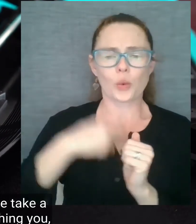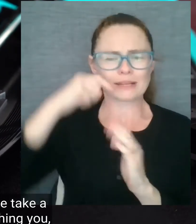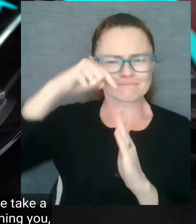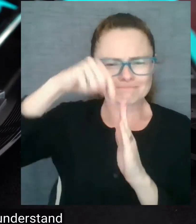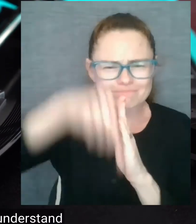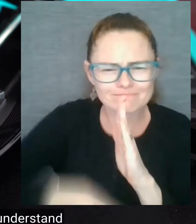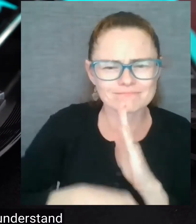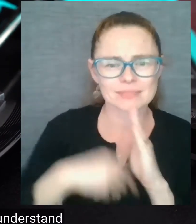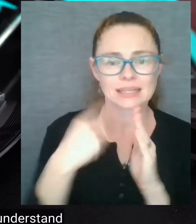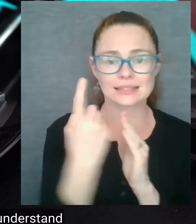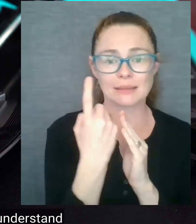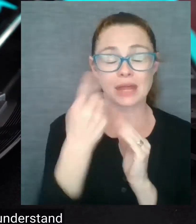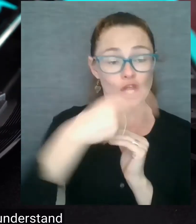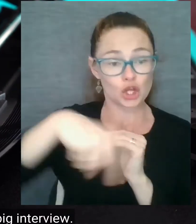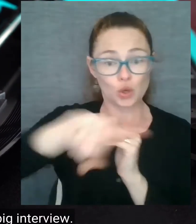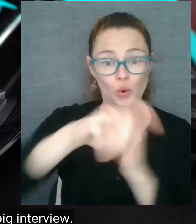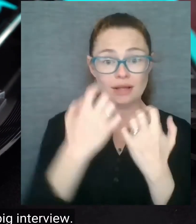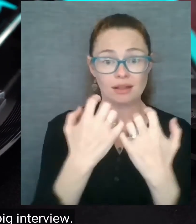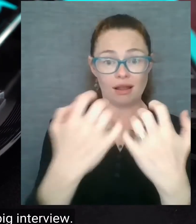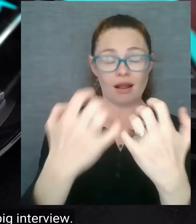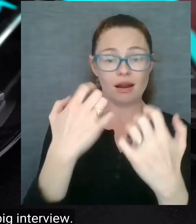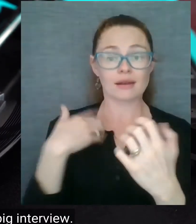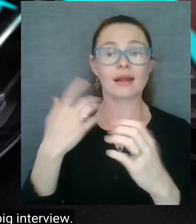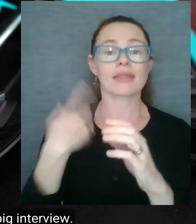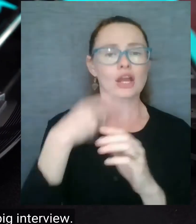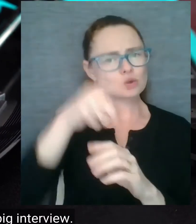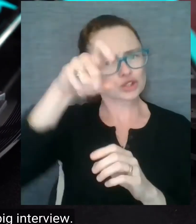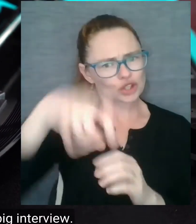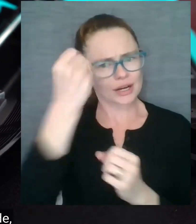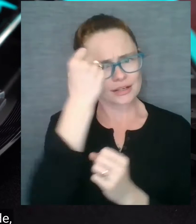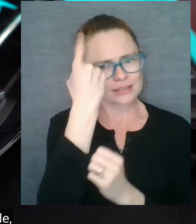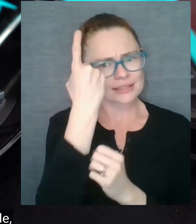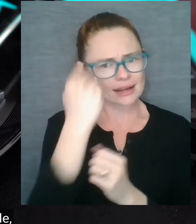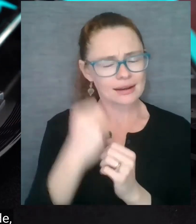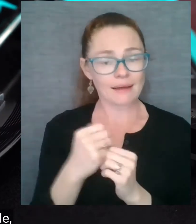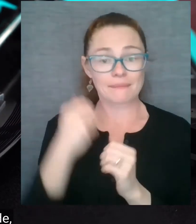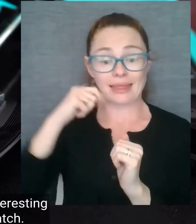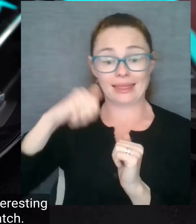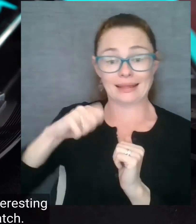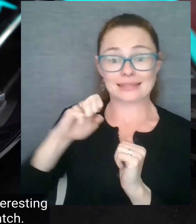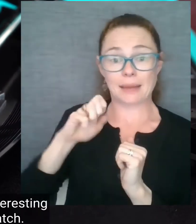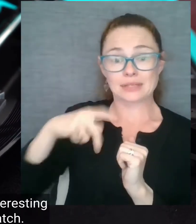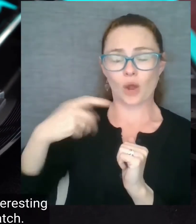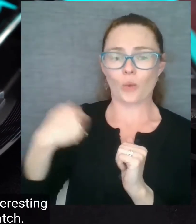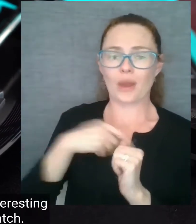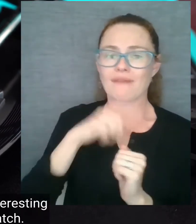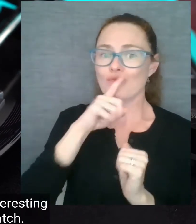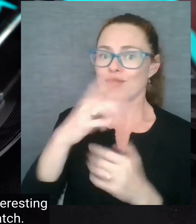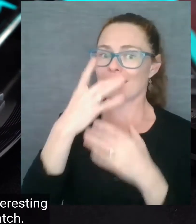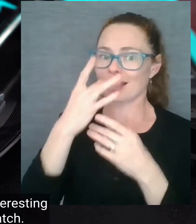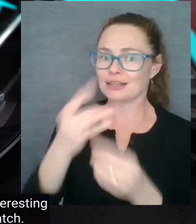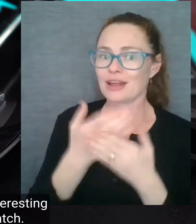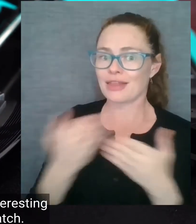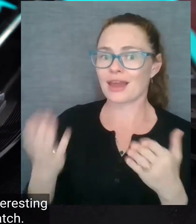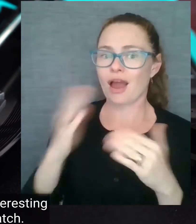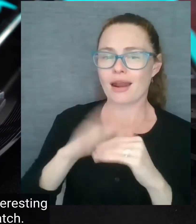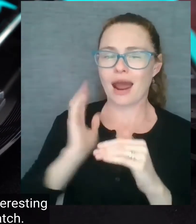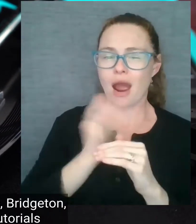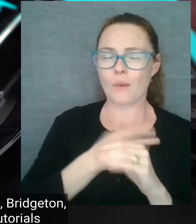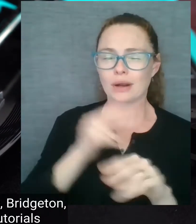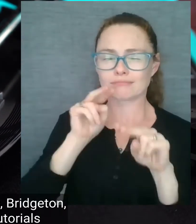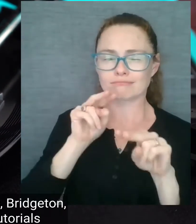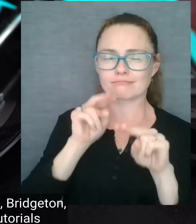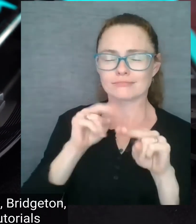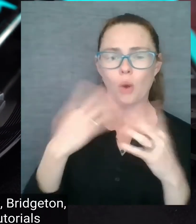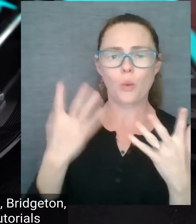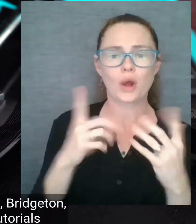something you, our audience, should understand before we get into our big interview. In this episode, we have a really interesting thing on our watch.